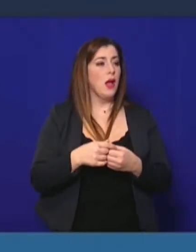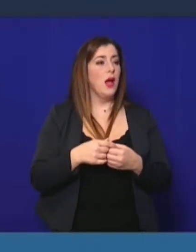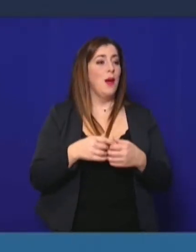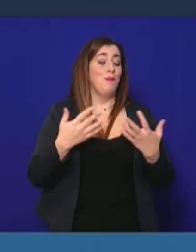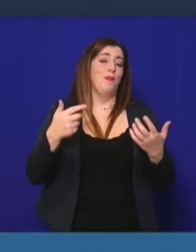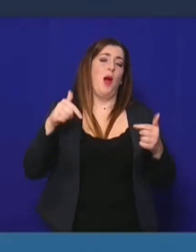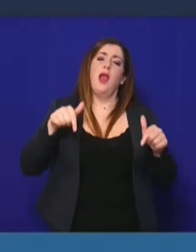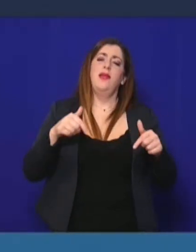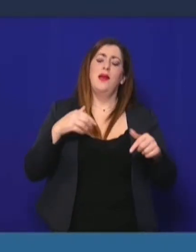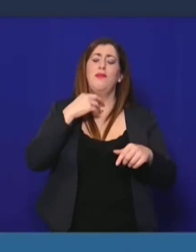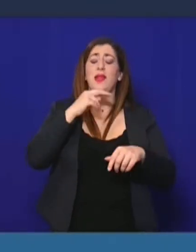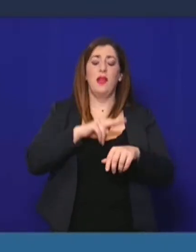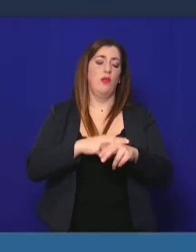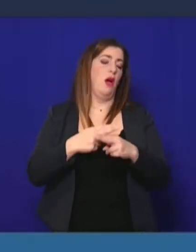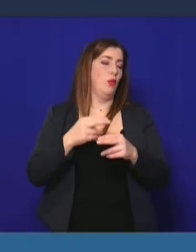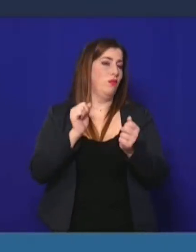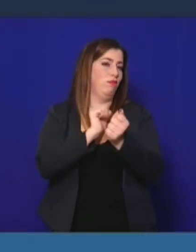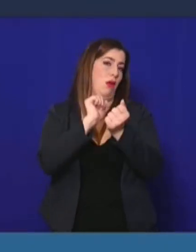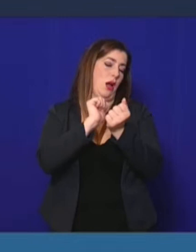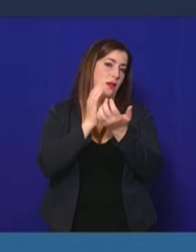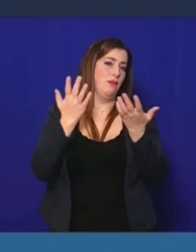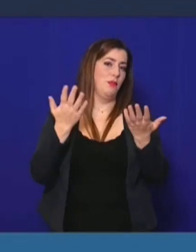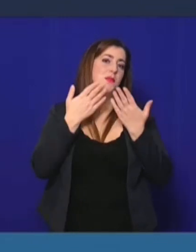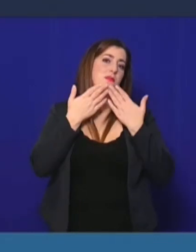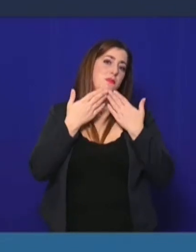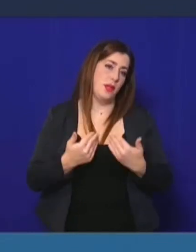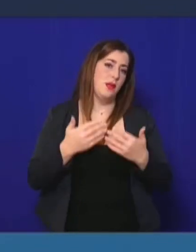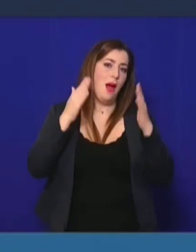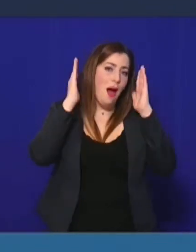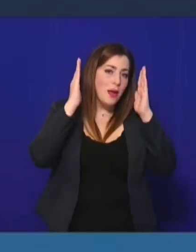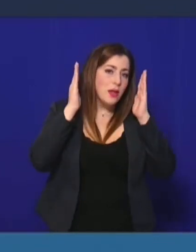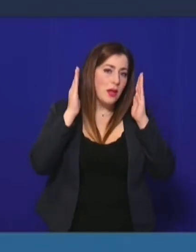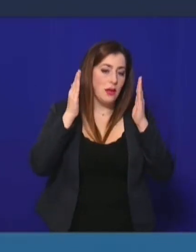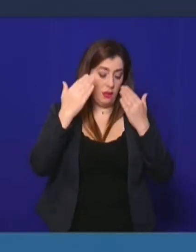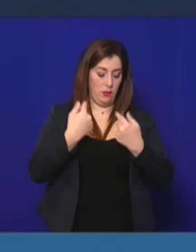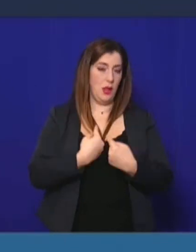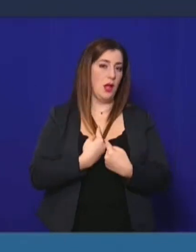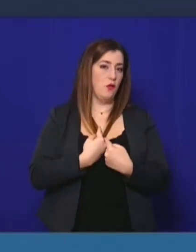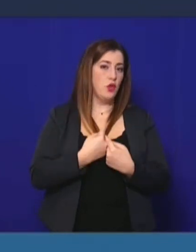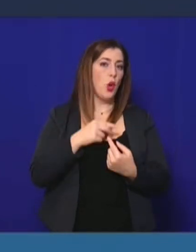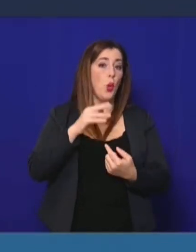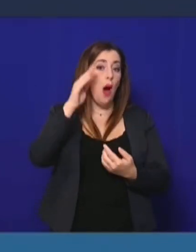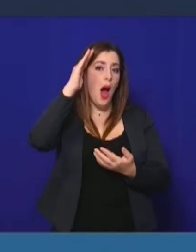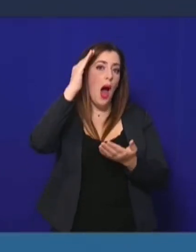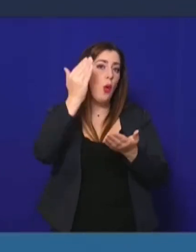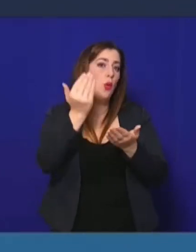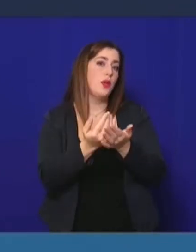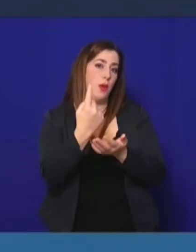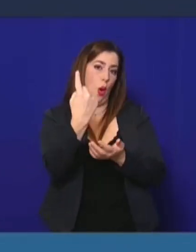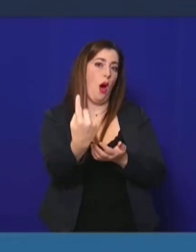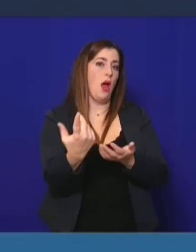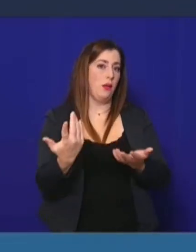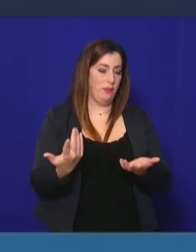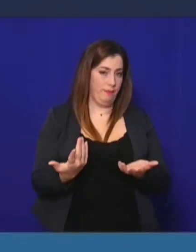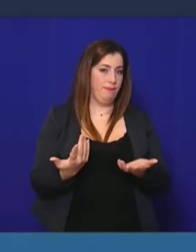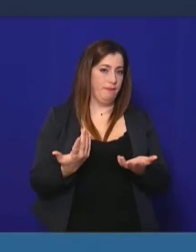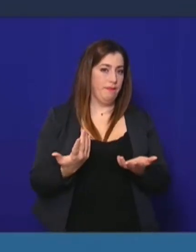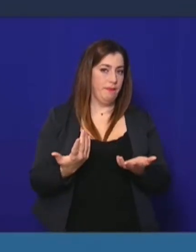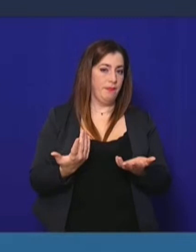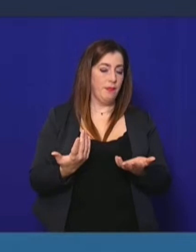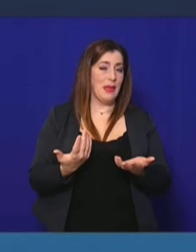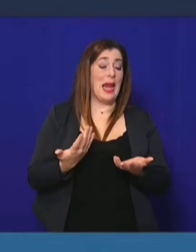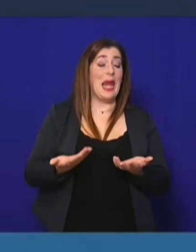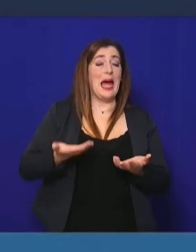nagħmlu l-parties, ejja nieħdu ħsieb tagħna nfusna u nieħdu ħsieb ukoll, speċjalment dawk in-nies li huma anzjani, ħalli jekk nkun